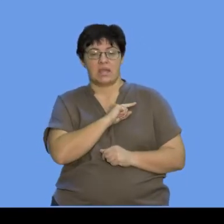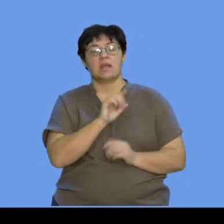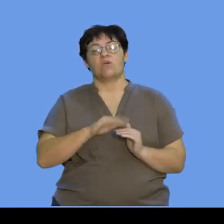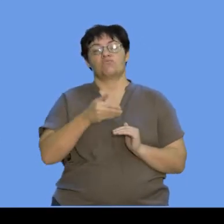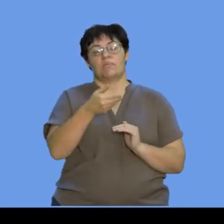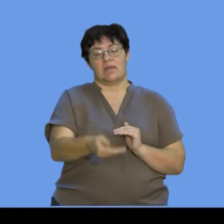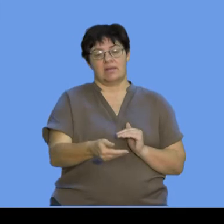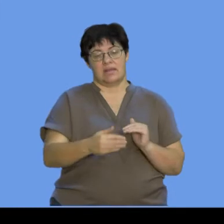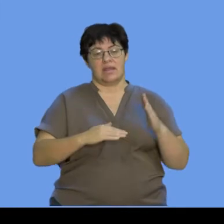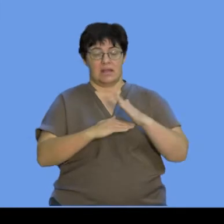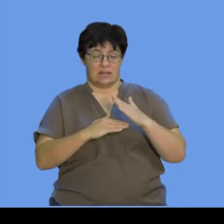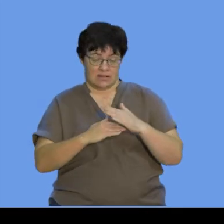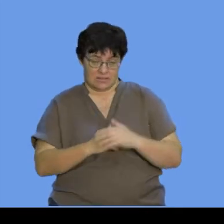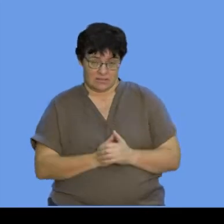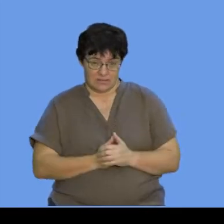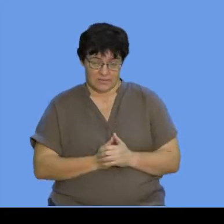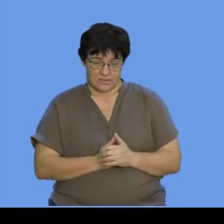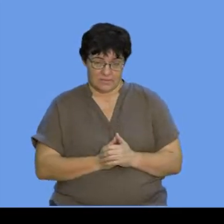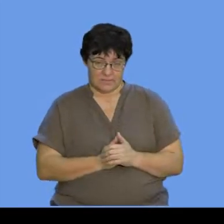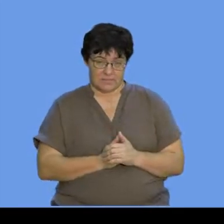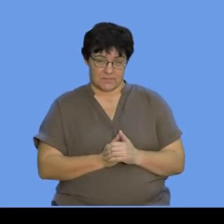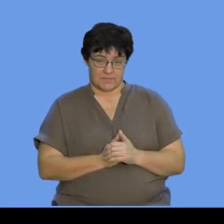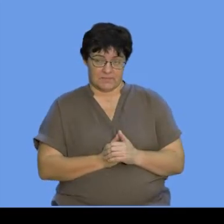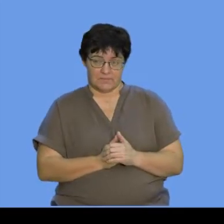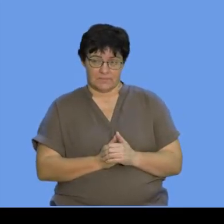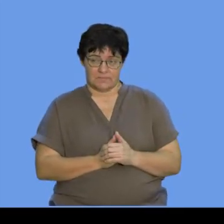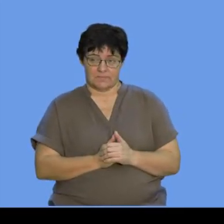this will be remaining angles,